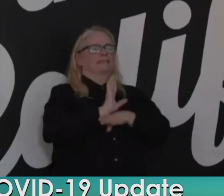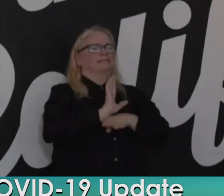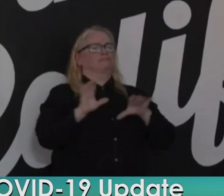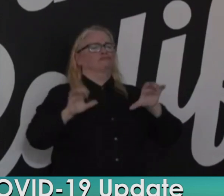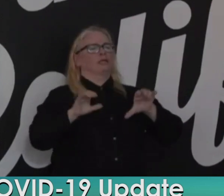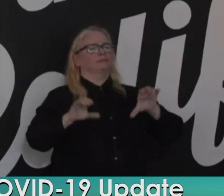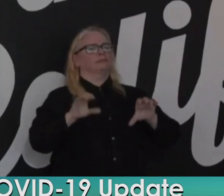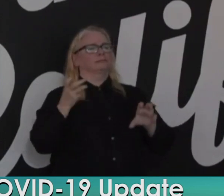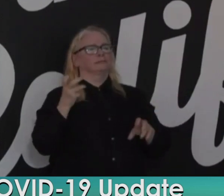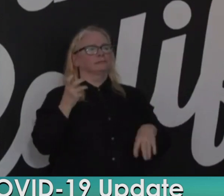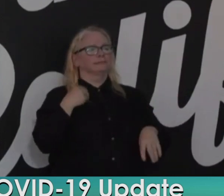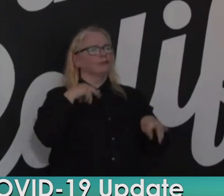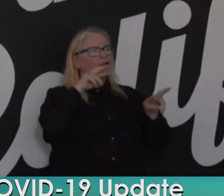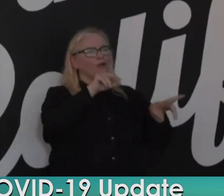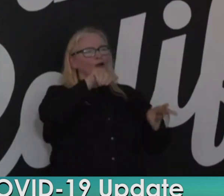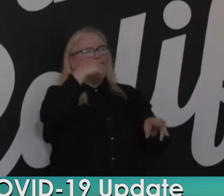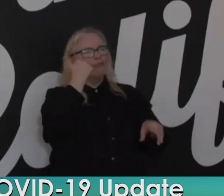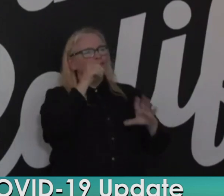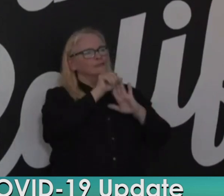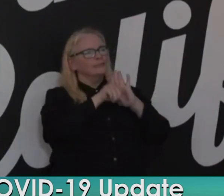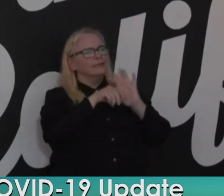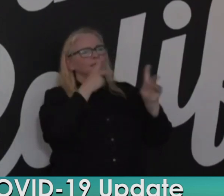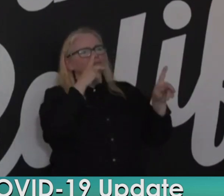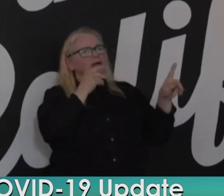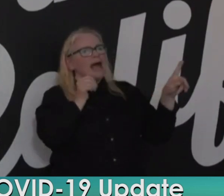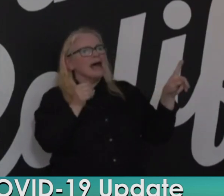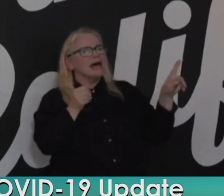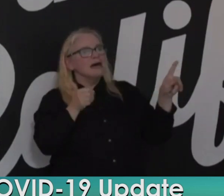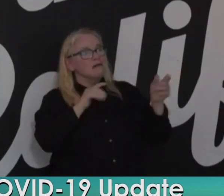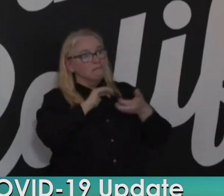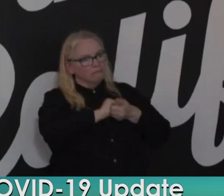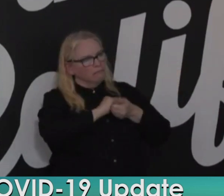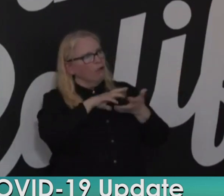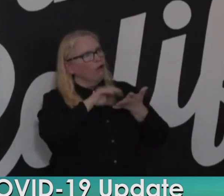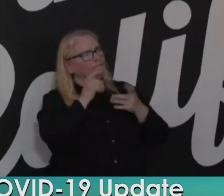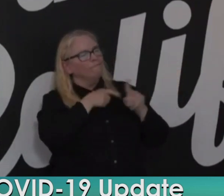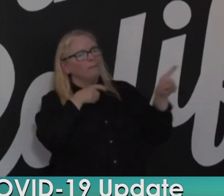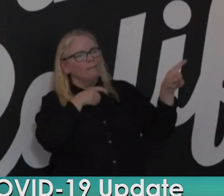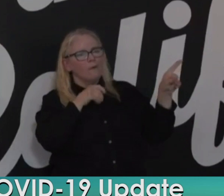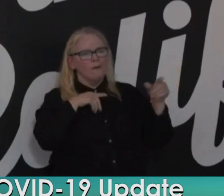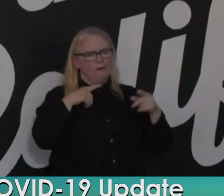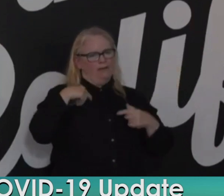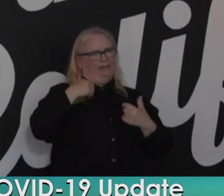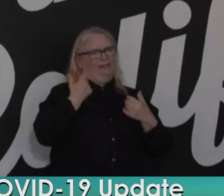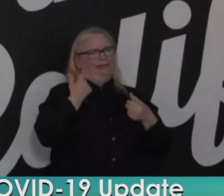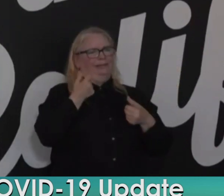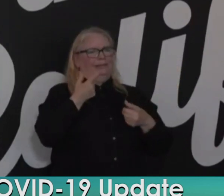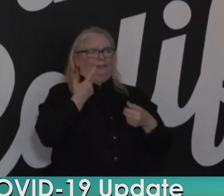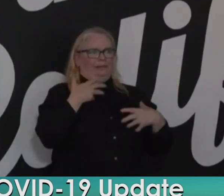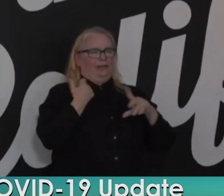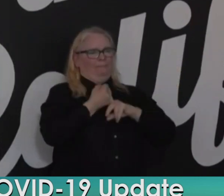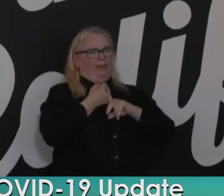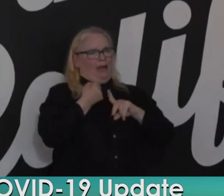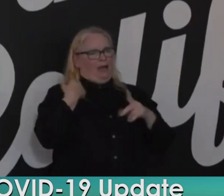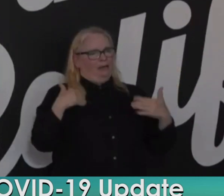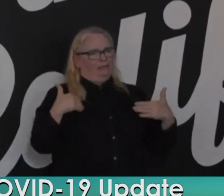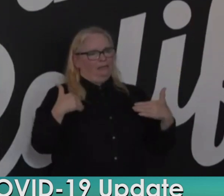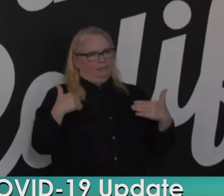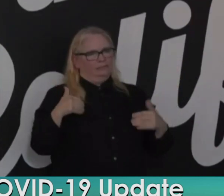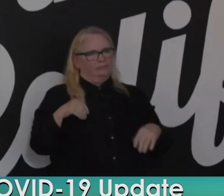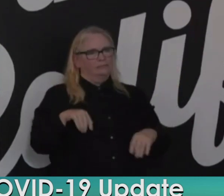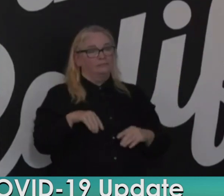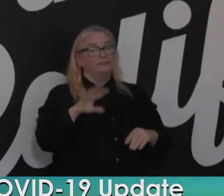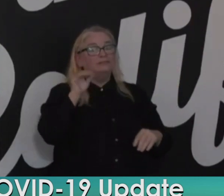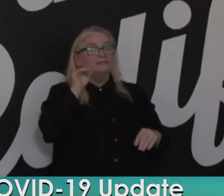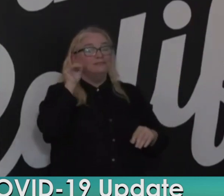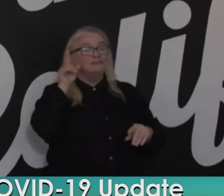And that partnership has turned out to be profoundly more impactful than even many of us originally believed. I made a comment yesterday that our